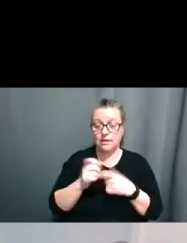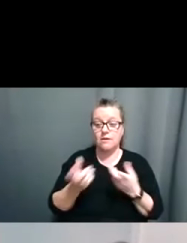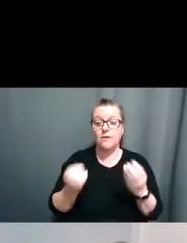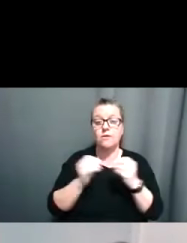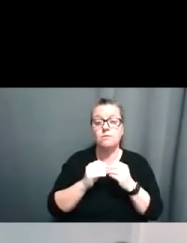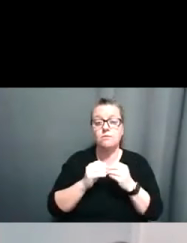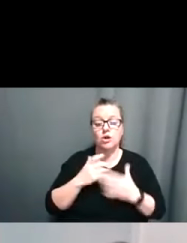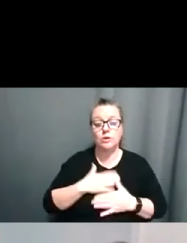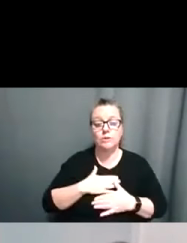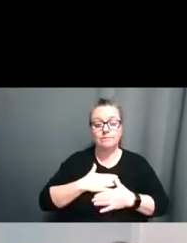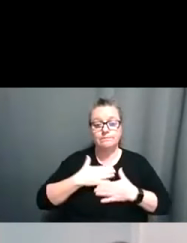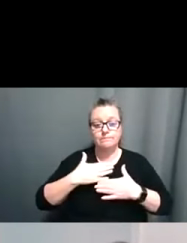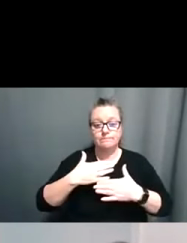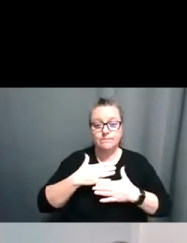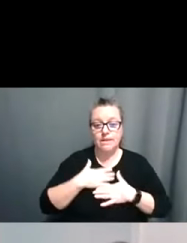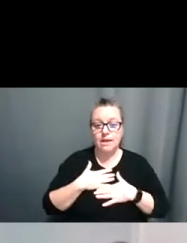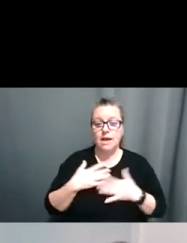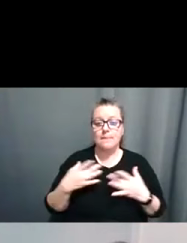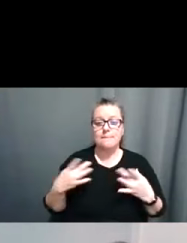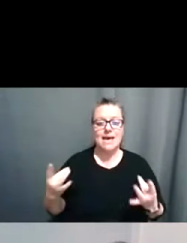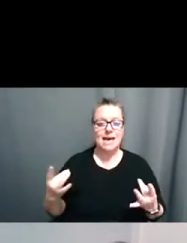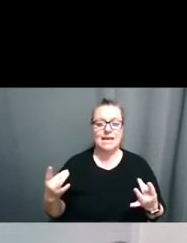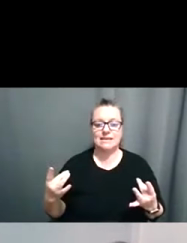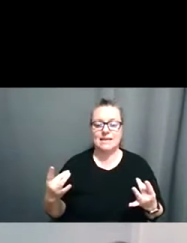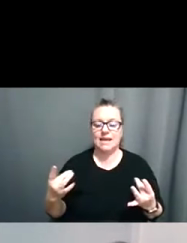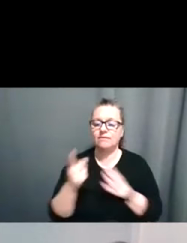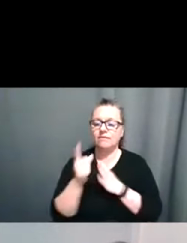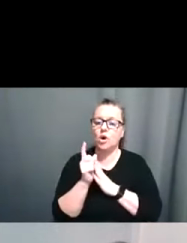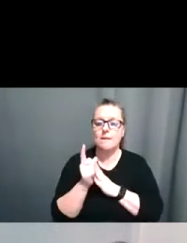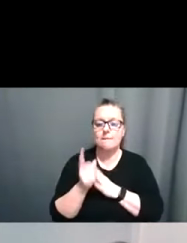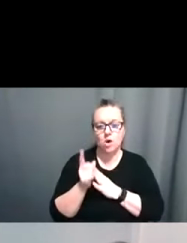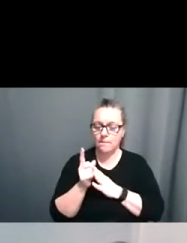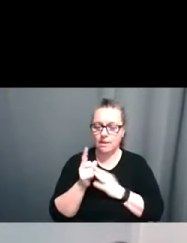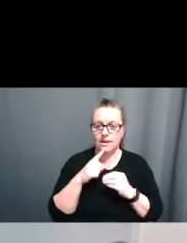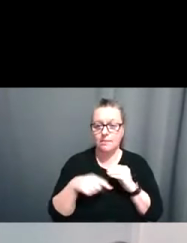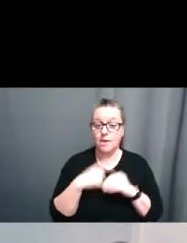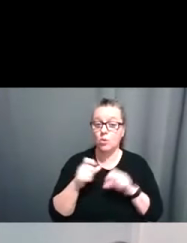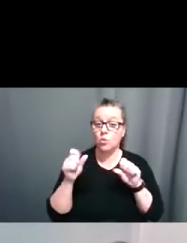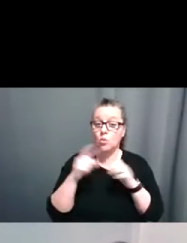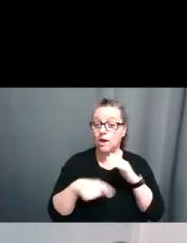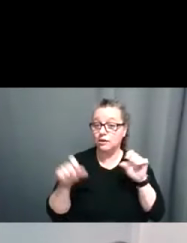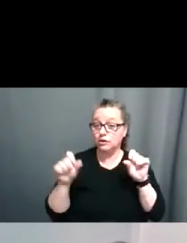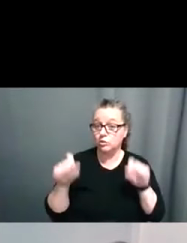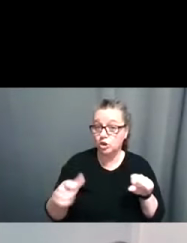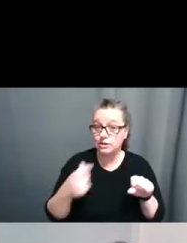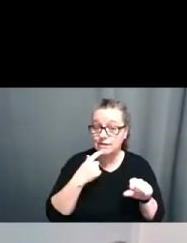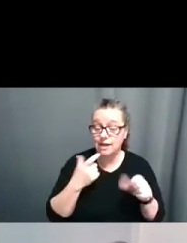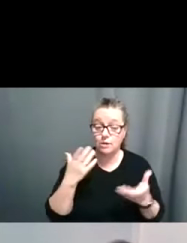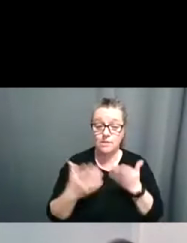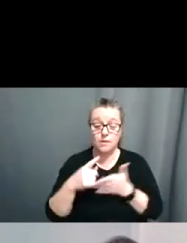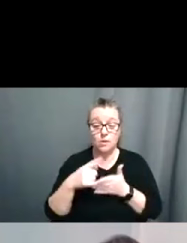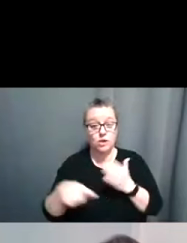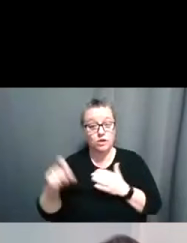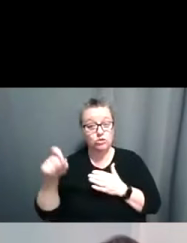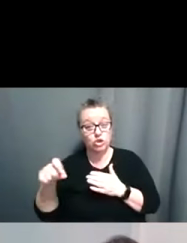breath and meditating for even a moment about what you could say and maybe what you should say, the